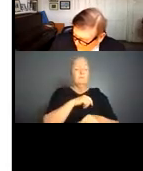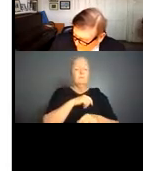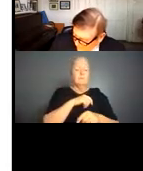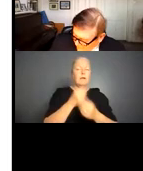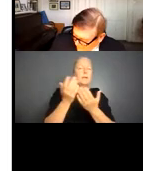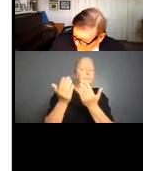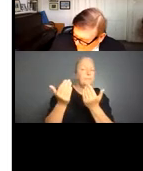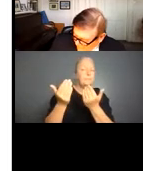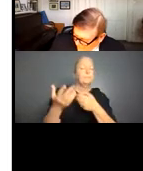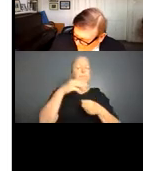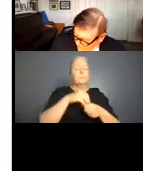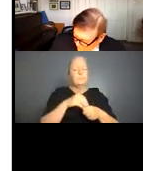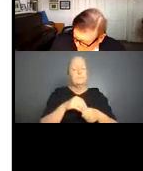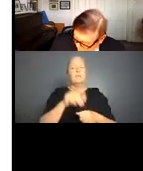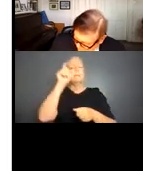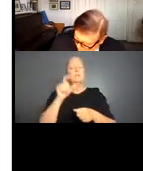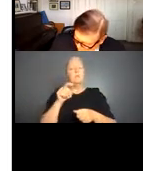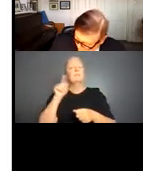somebody was having a bad time in Nigeria.